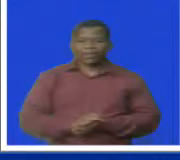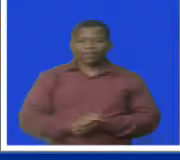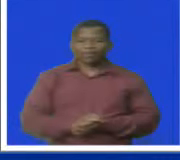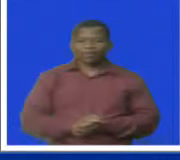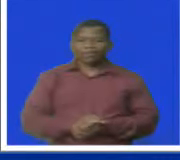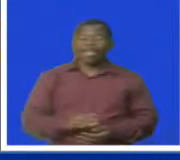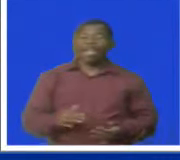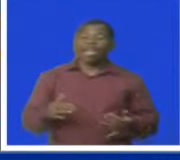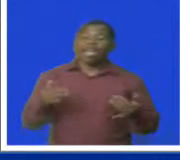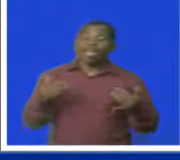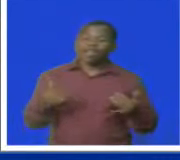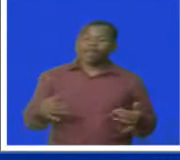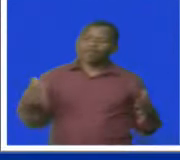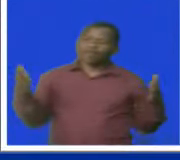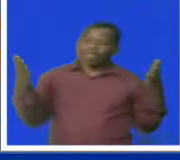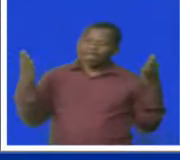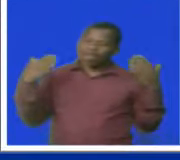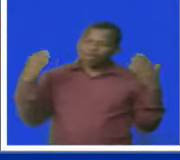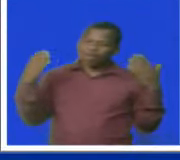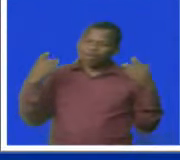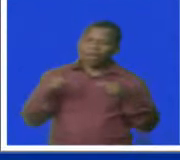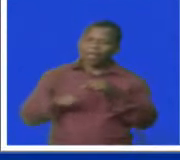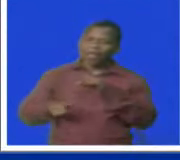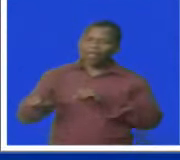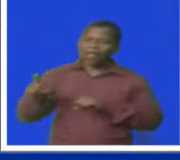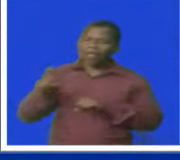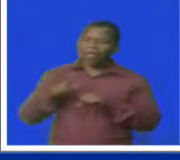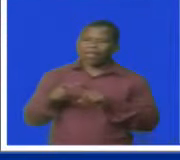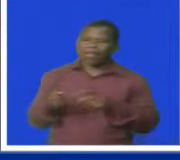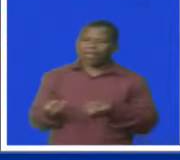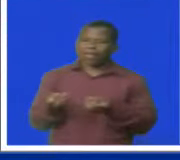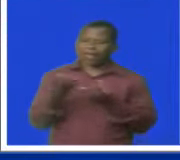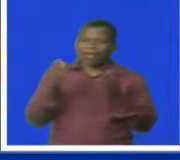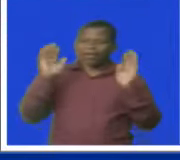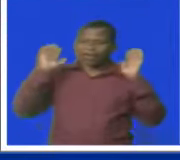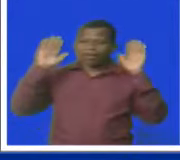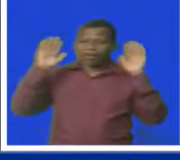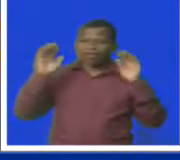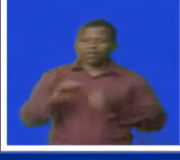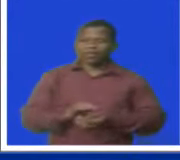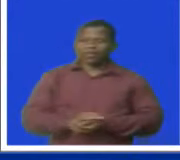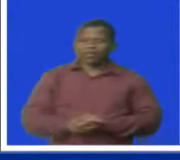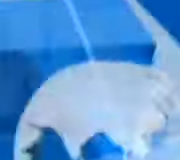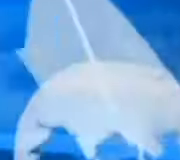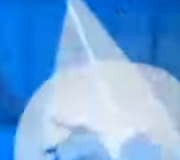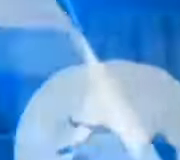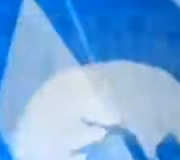Sasasal careful elifishane maswati lamahle nasibuya Tindzaba tiyaqhubeka.